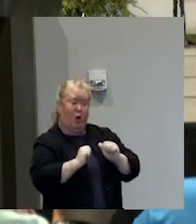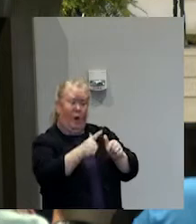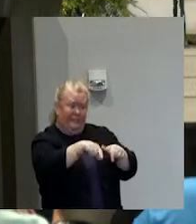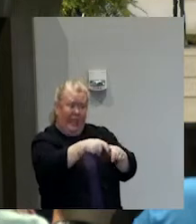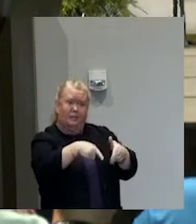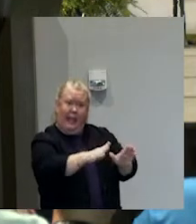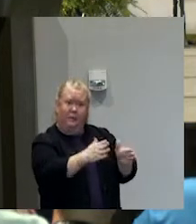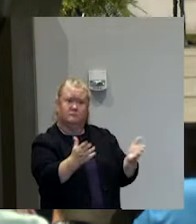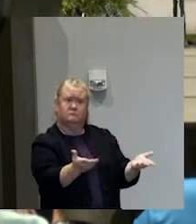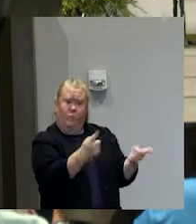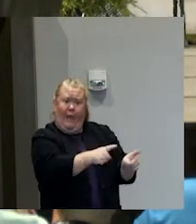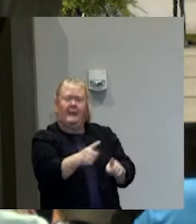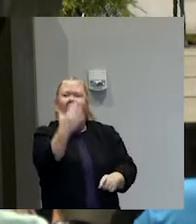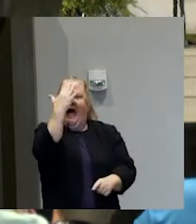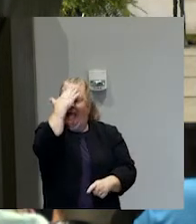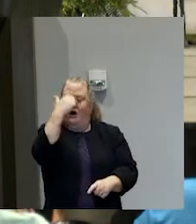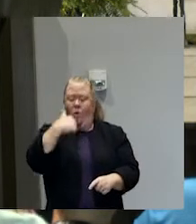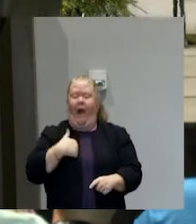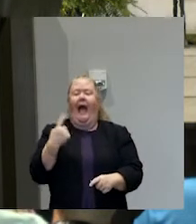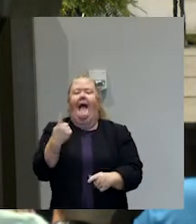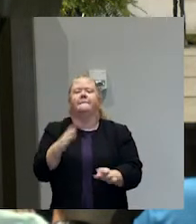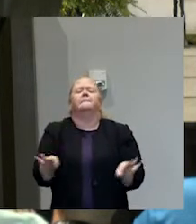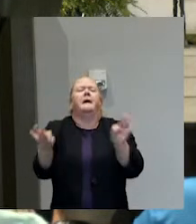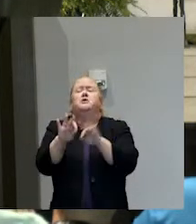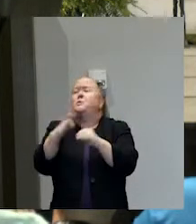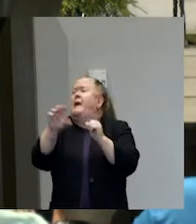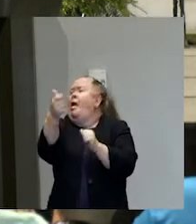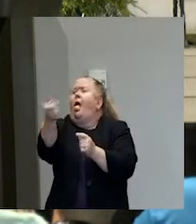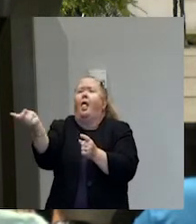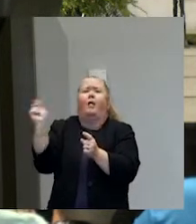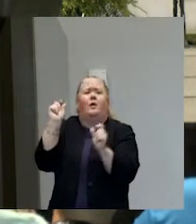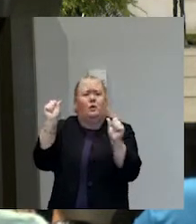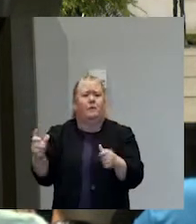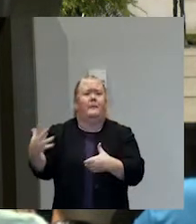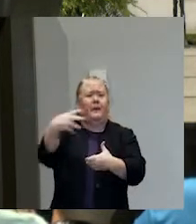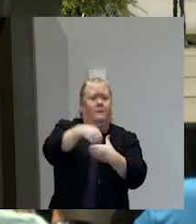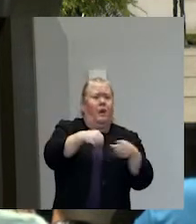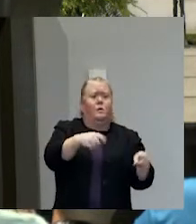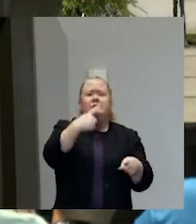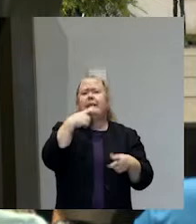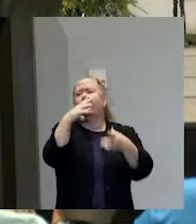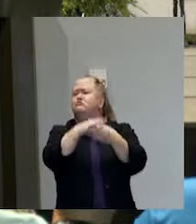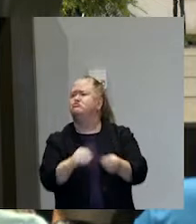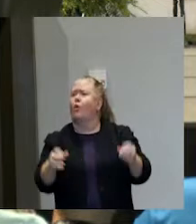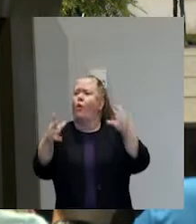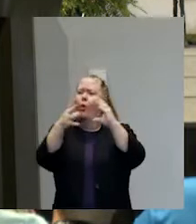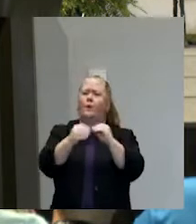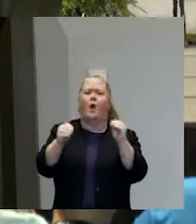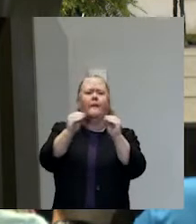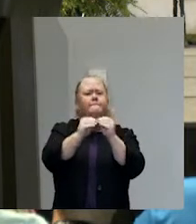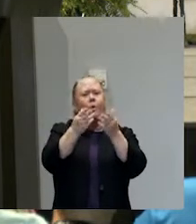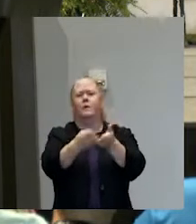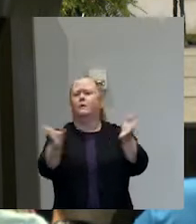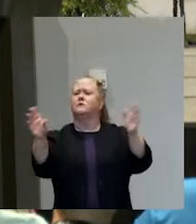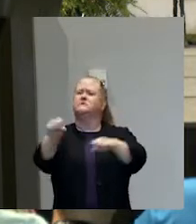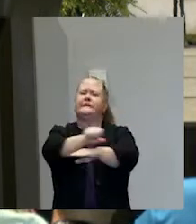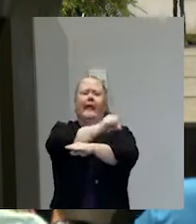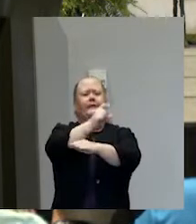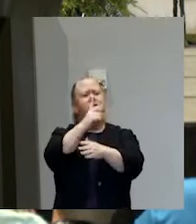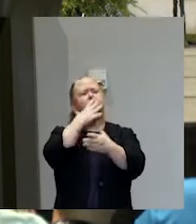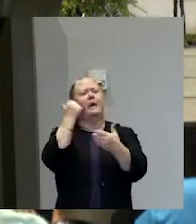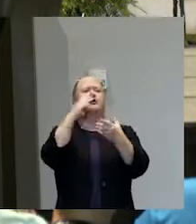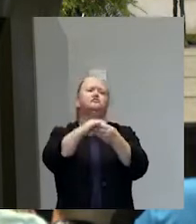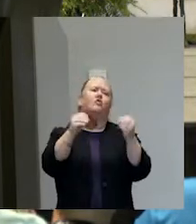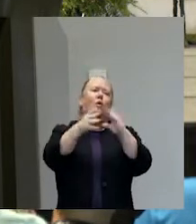that means. I know that I am somebody, it could have been anybody else, that is in part telling a story on a more mainstream stage. It's easier